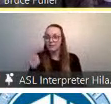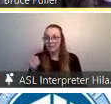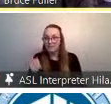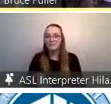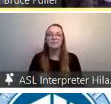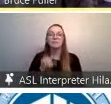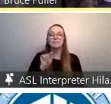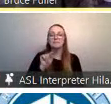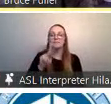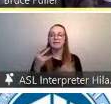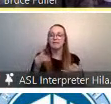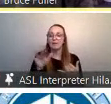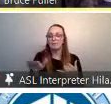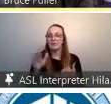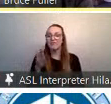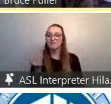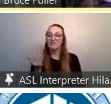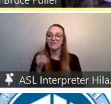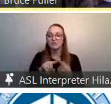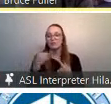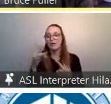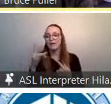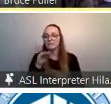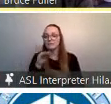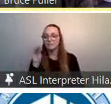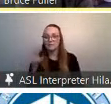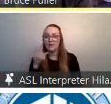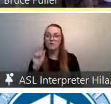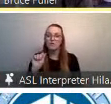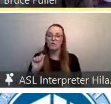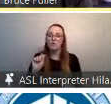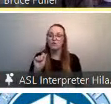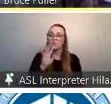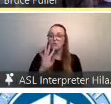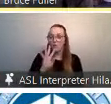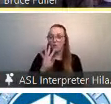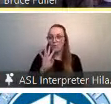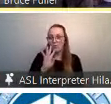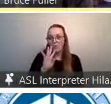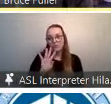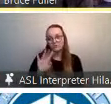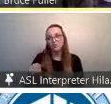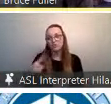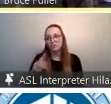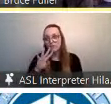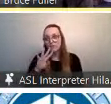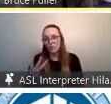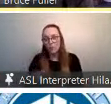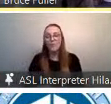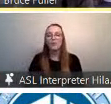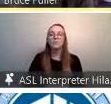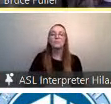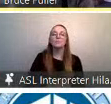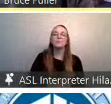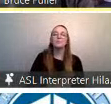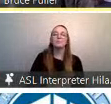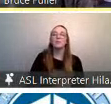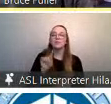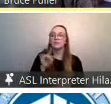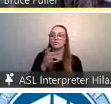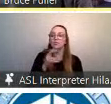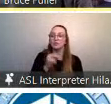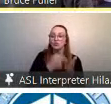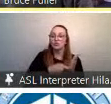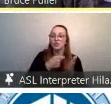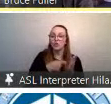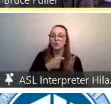enrolls about 15 to 18% of all just 4-year-olds, of course. And tuition charging privates have the capacity, the